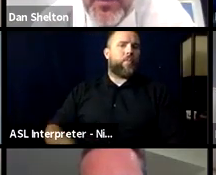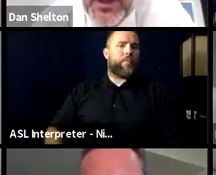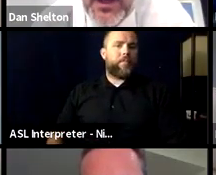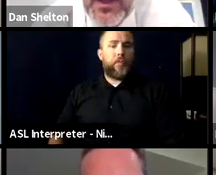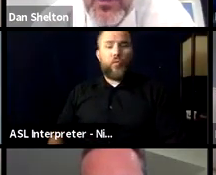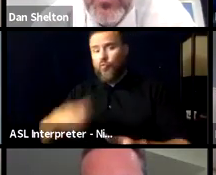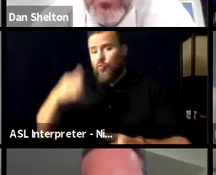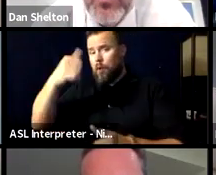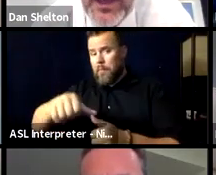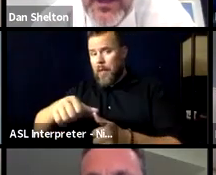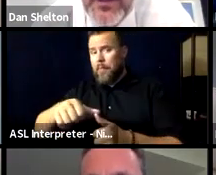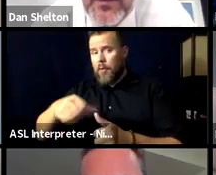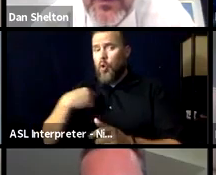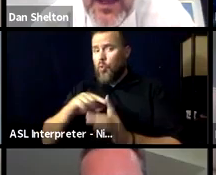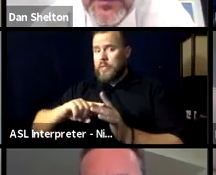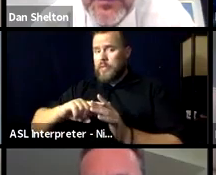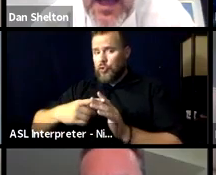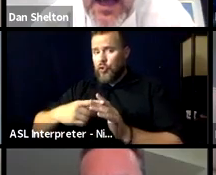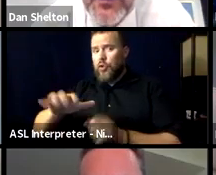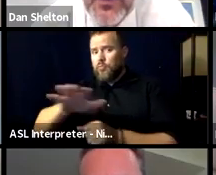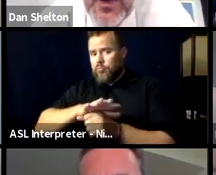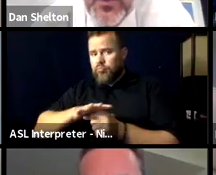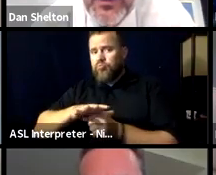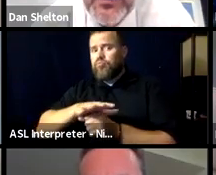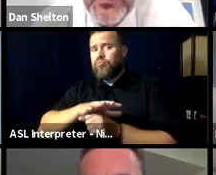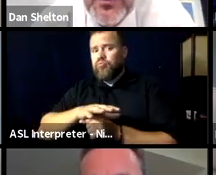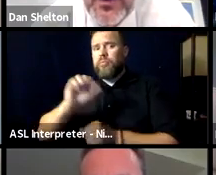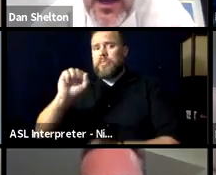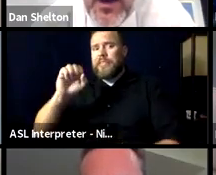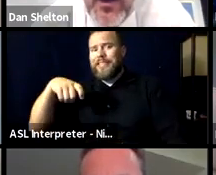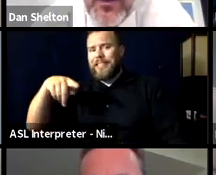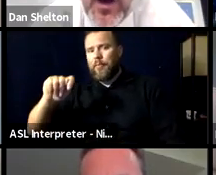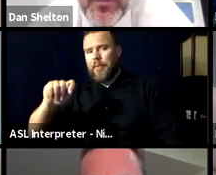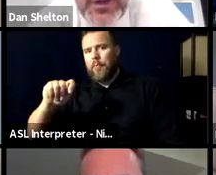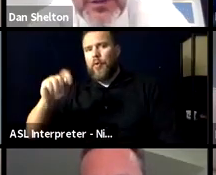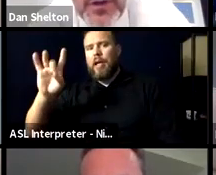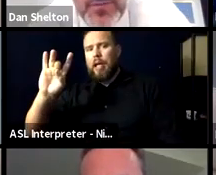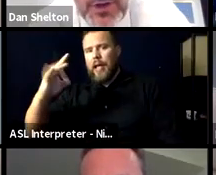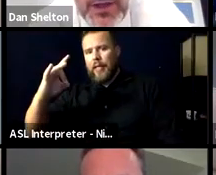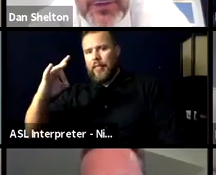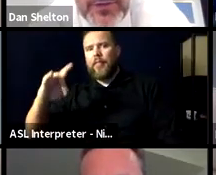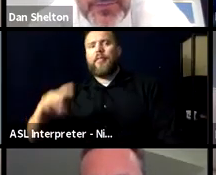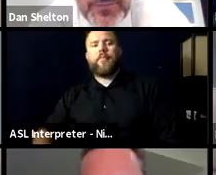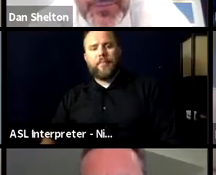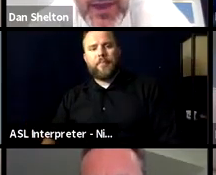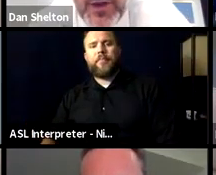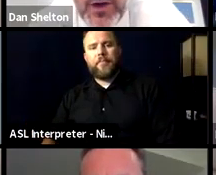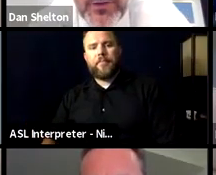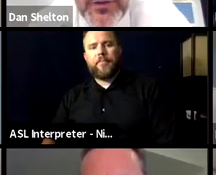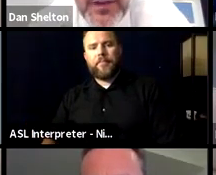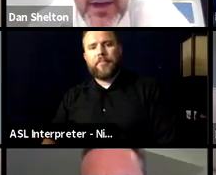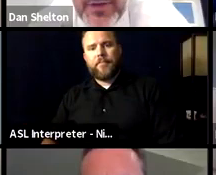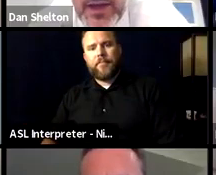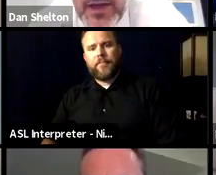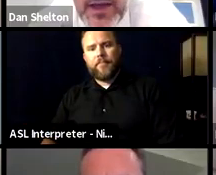8th, but would be rolling in phases as we ensure that all of our pieces are in place and that our staff